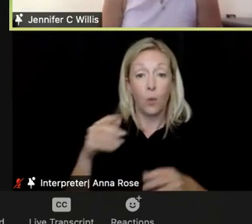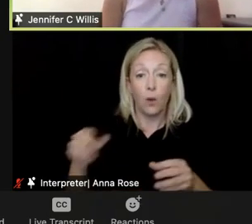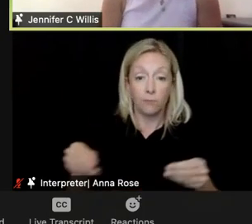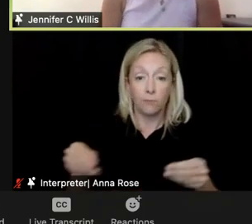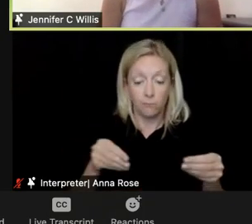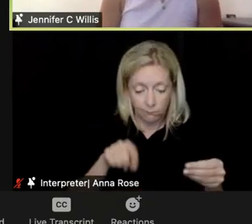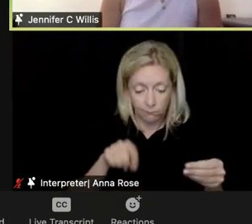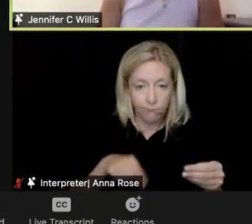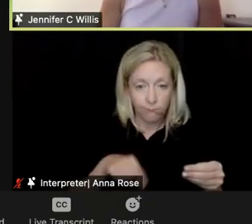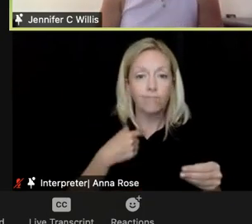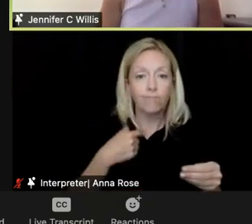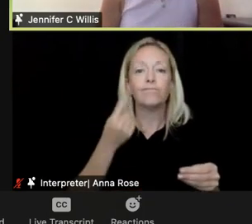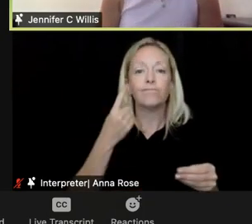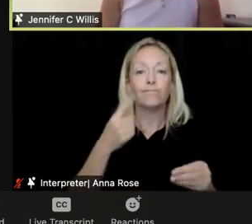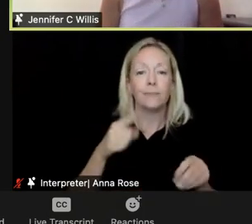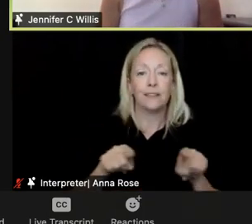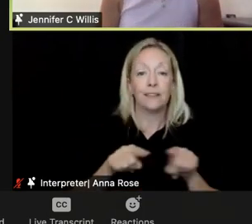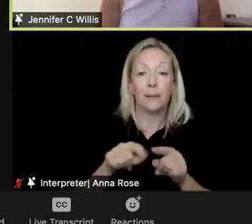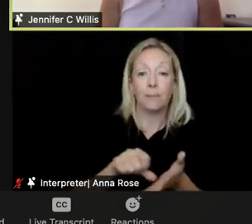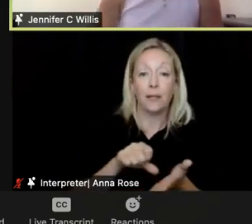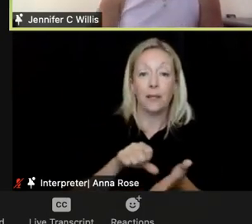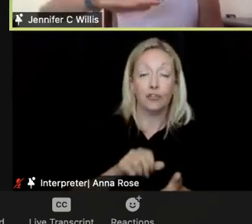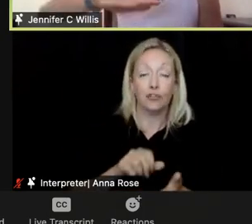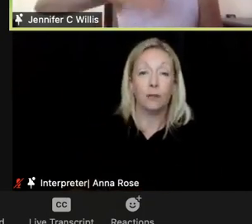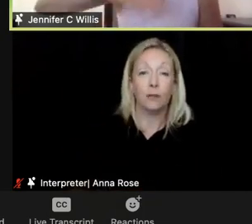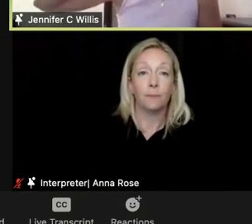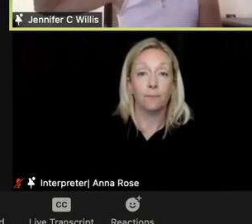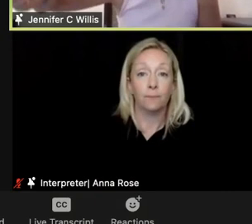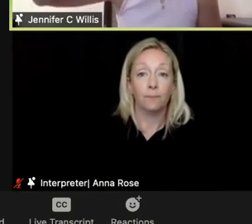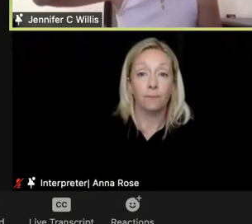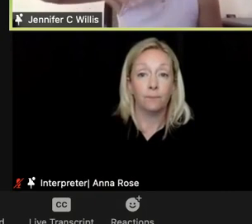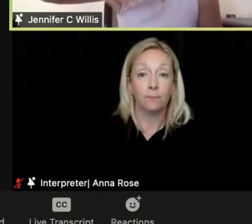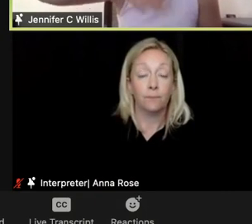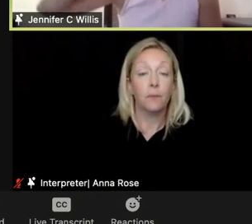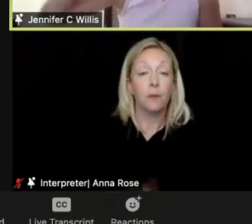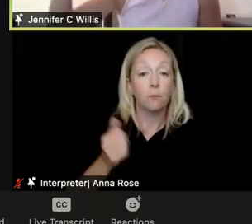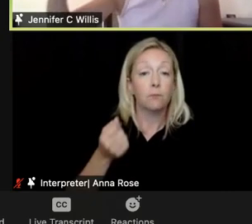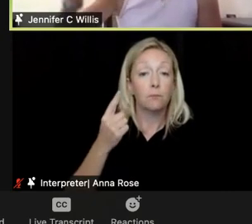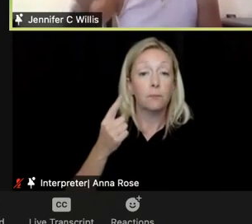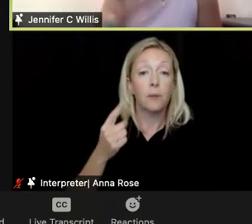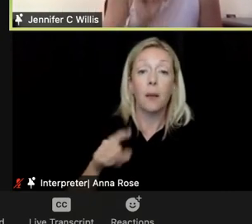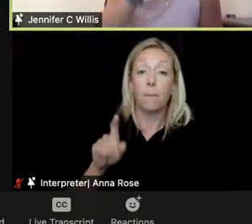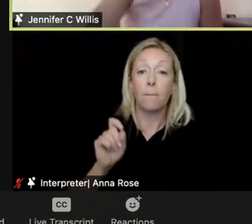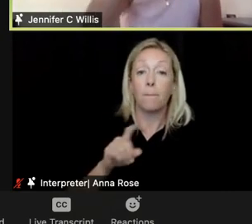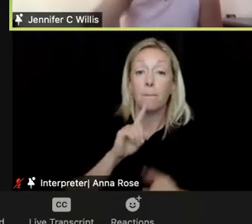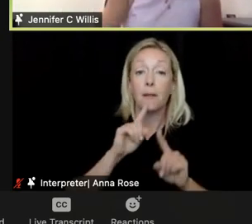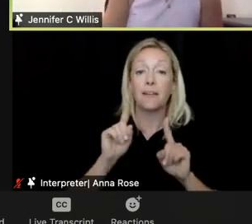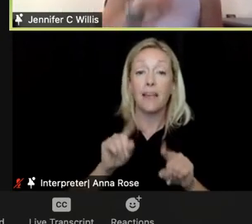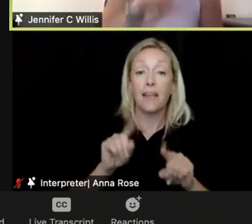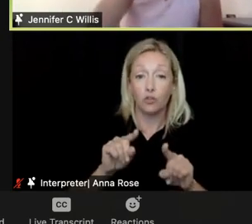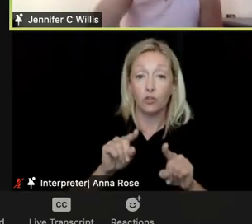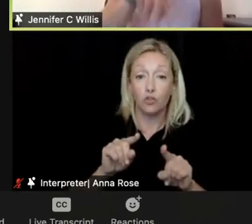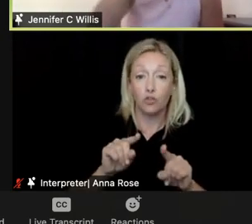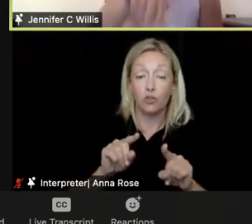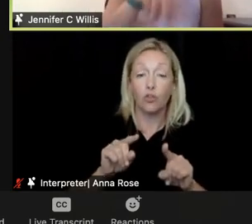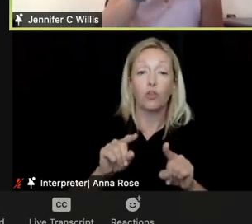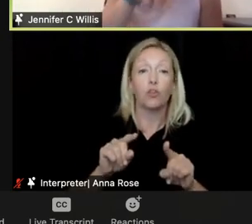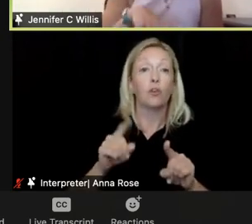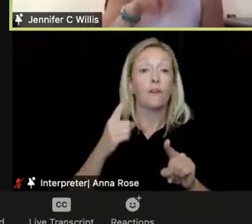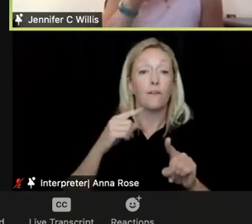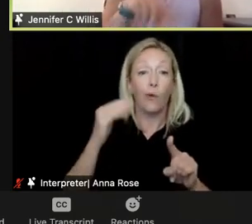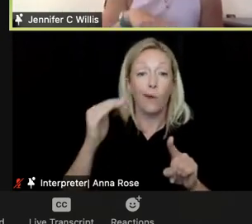will be able to know that. You do, in order to progress to the next question, you do have to pick something from